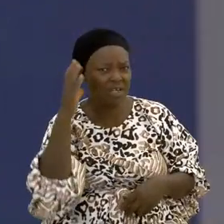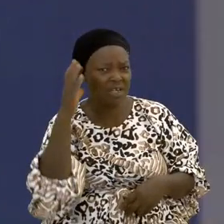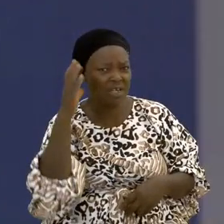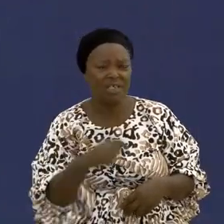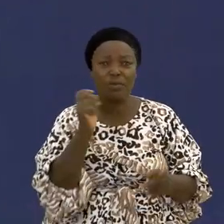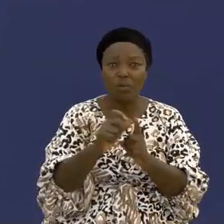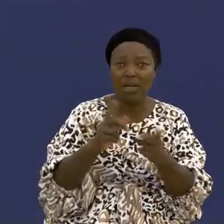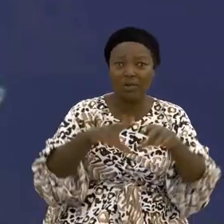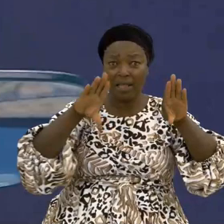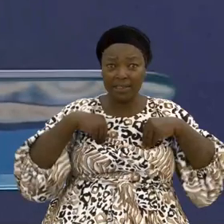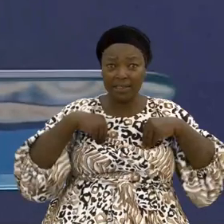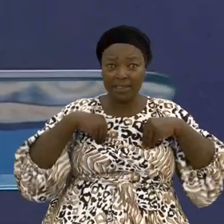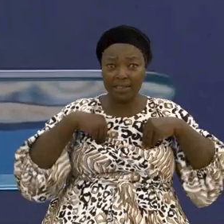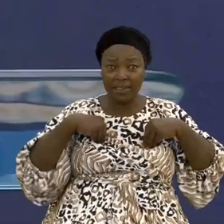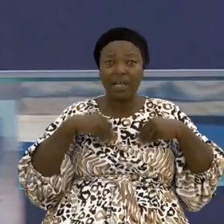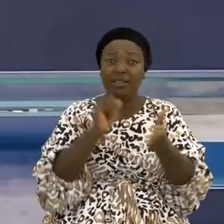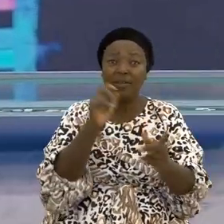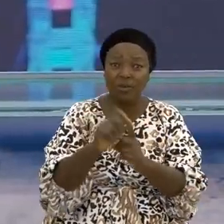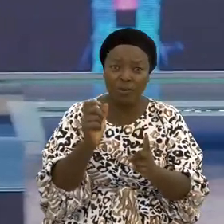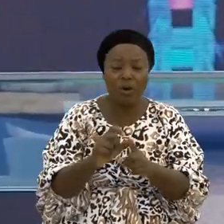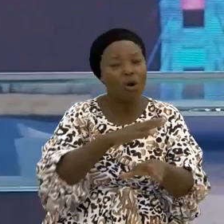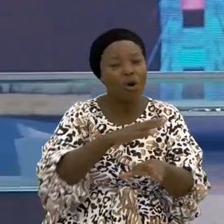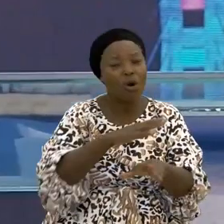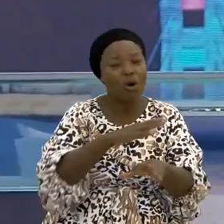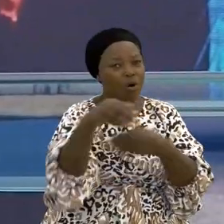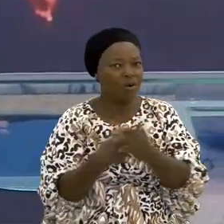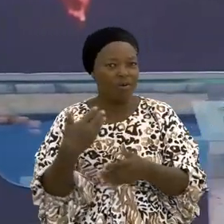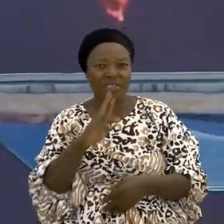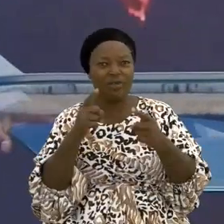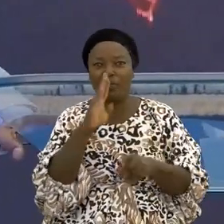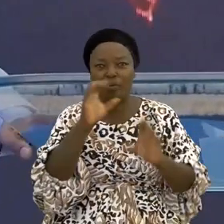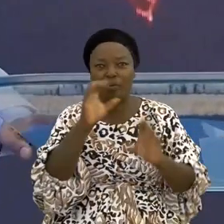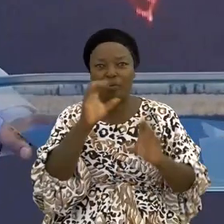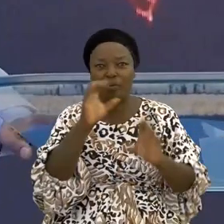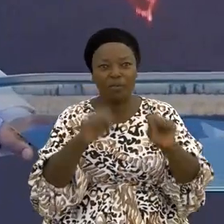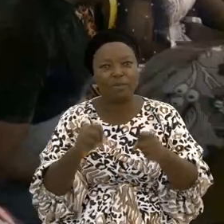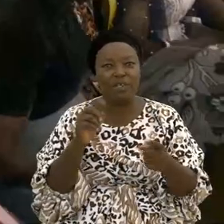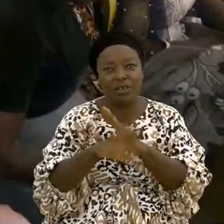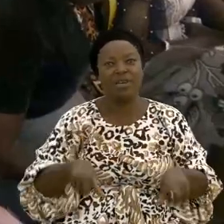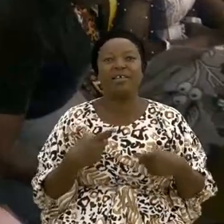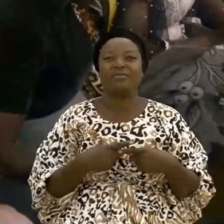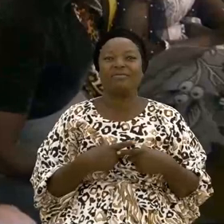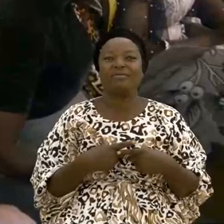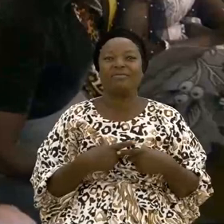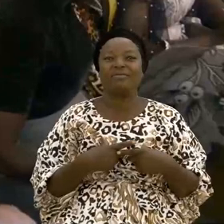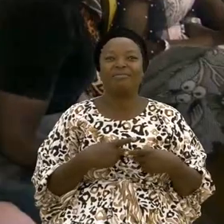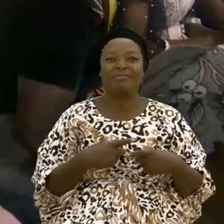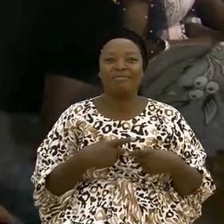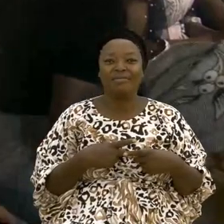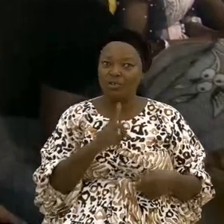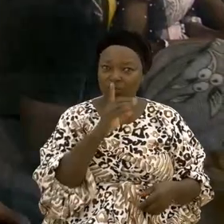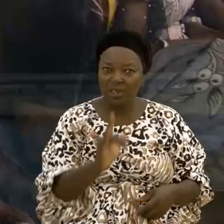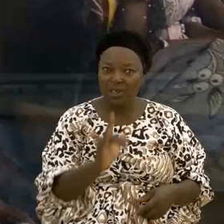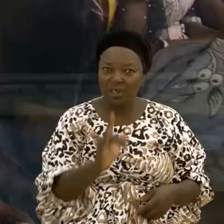and you accept that word, all things are going to be possible in your life. For